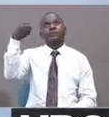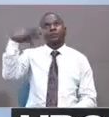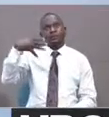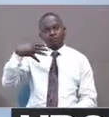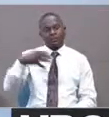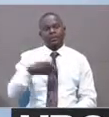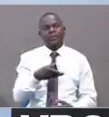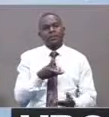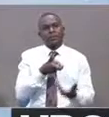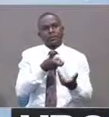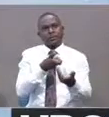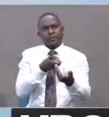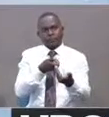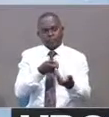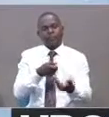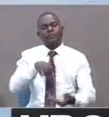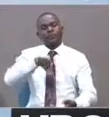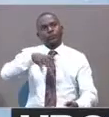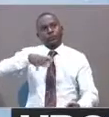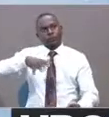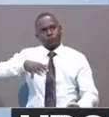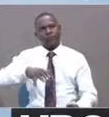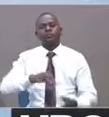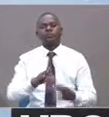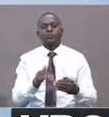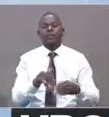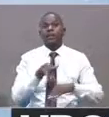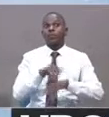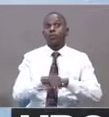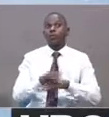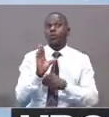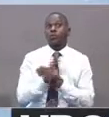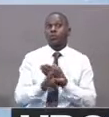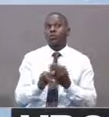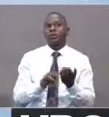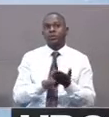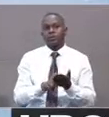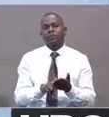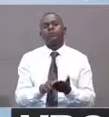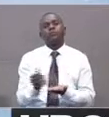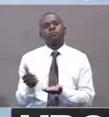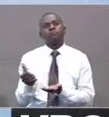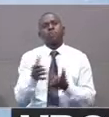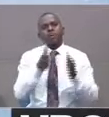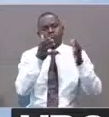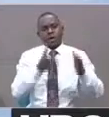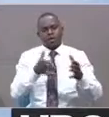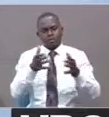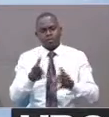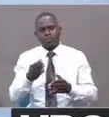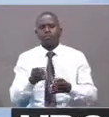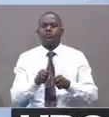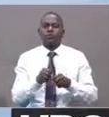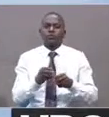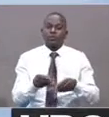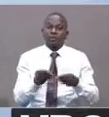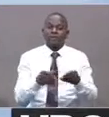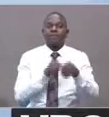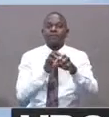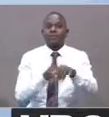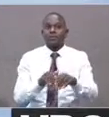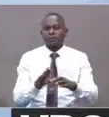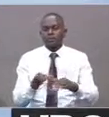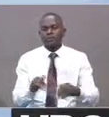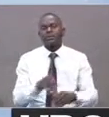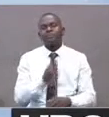water systems in Mukono District. The system will be used to harvest water that shall be used to supply farmers in